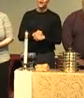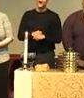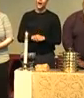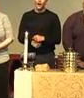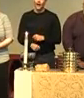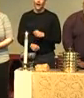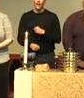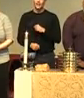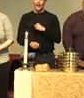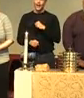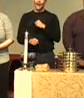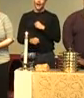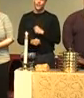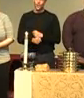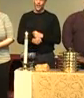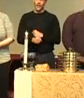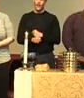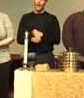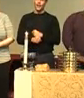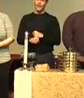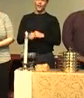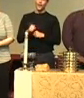God our